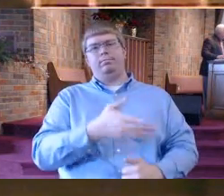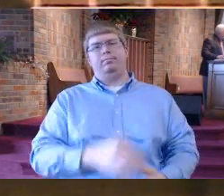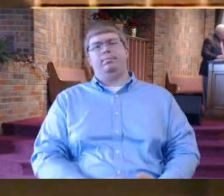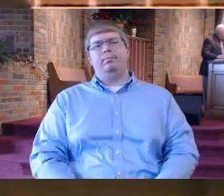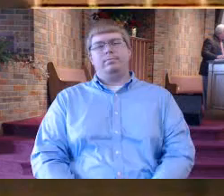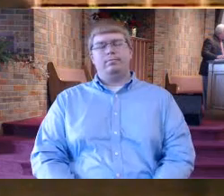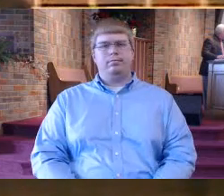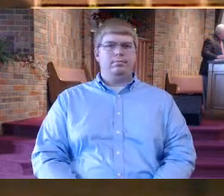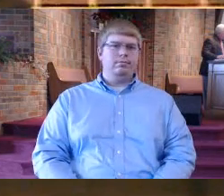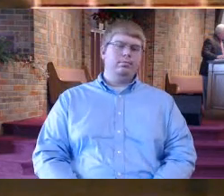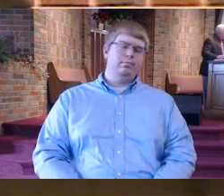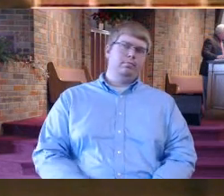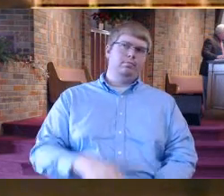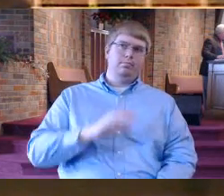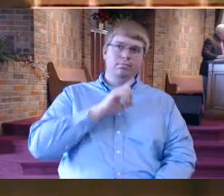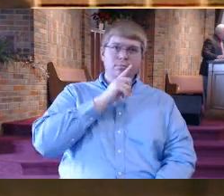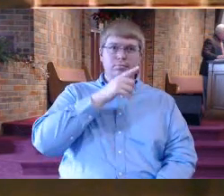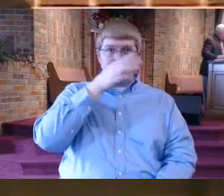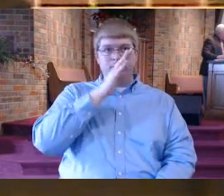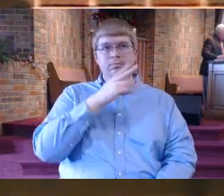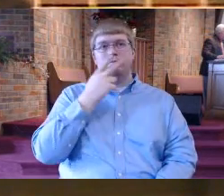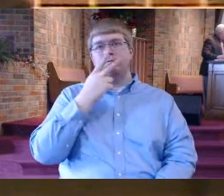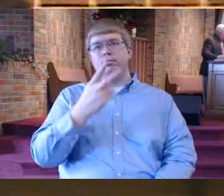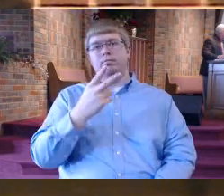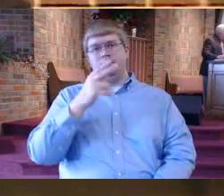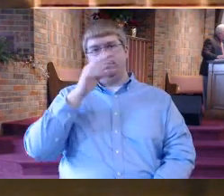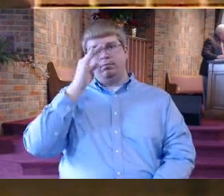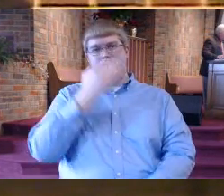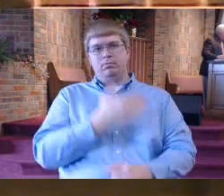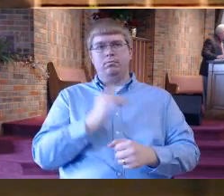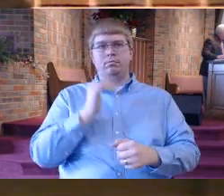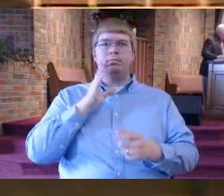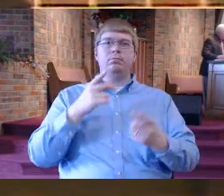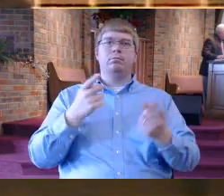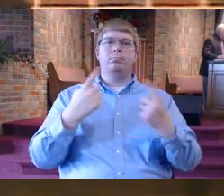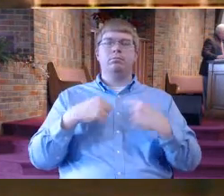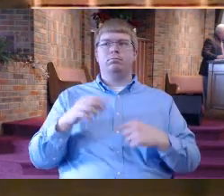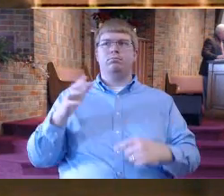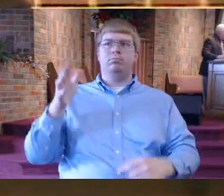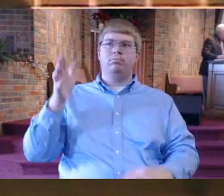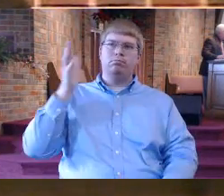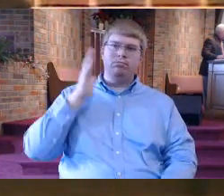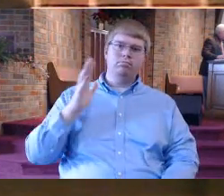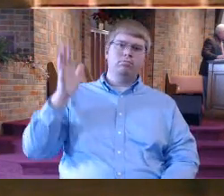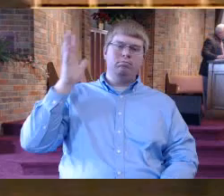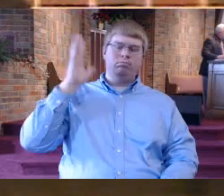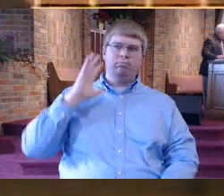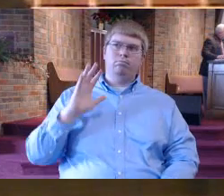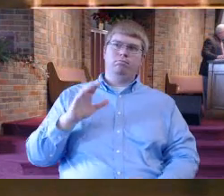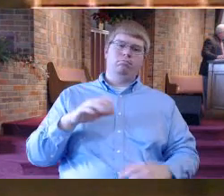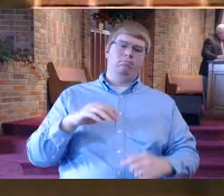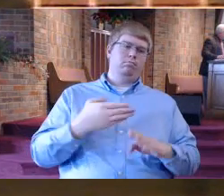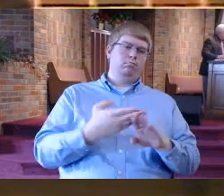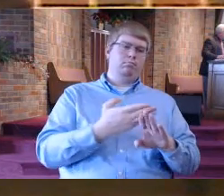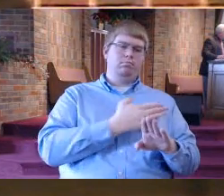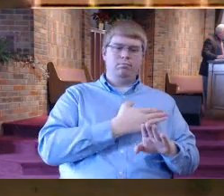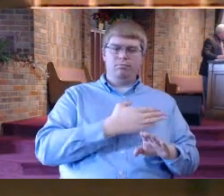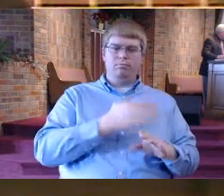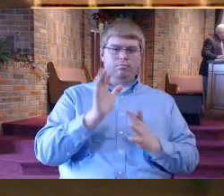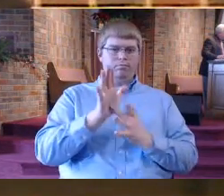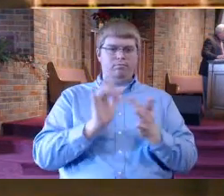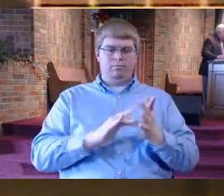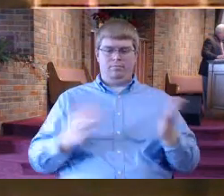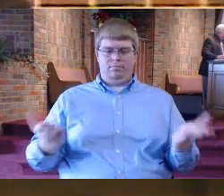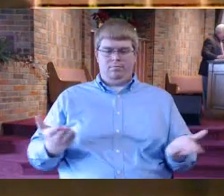In fact, God saw the Son that was going to come long before the Son was here on the earth.